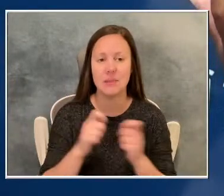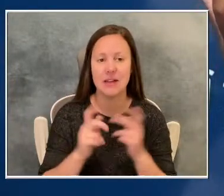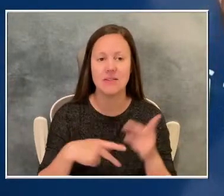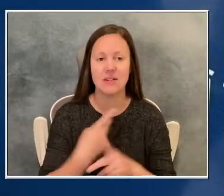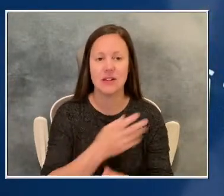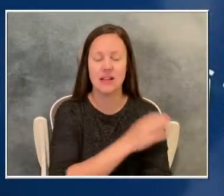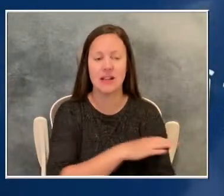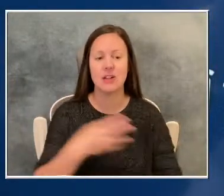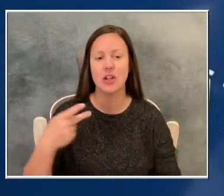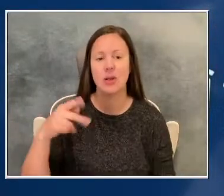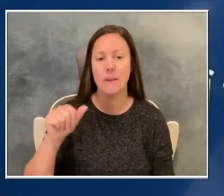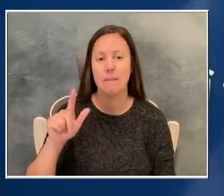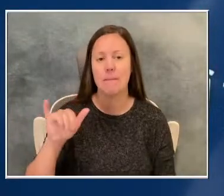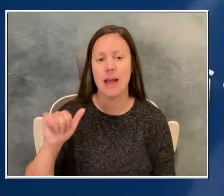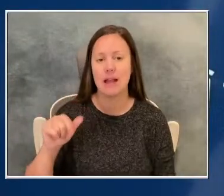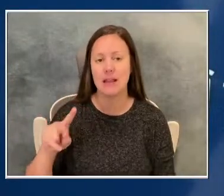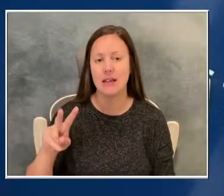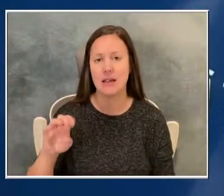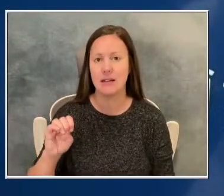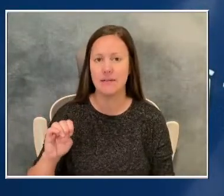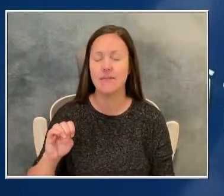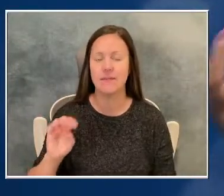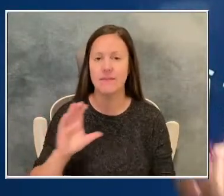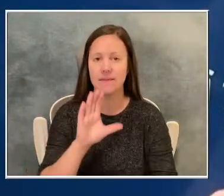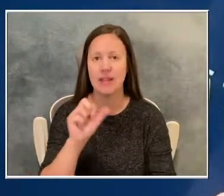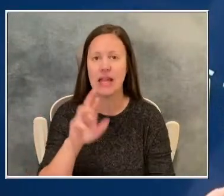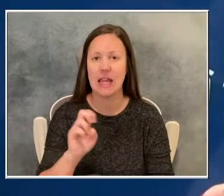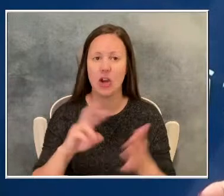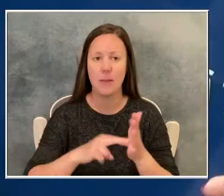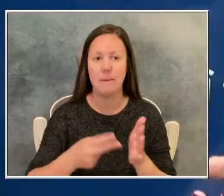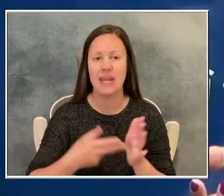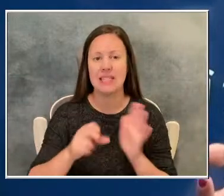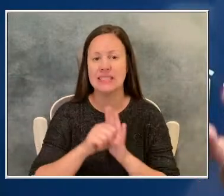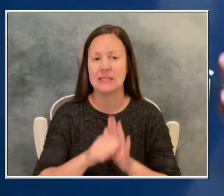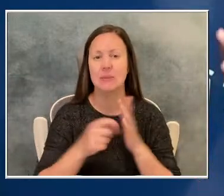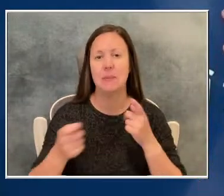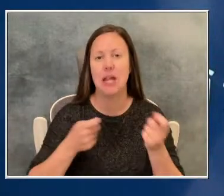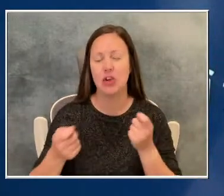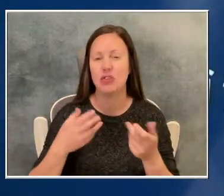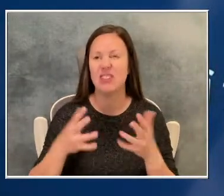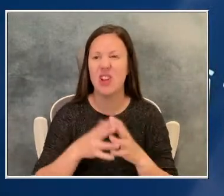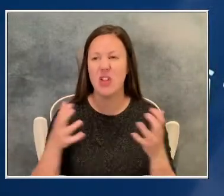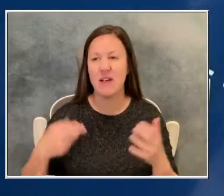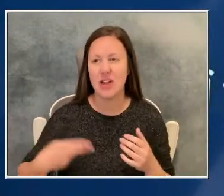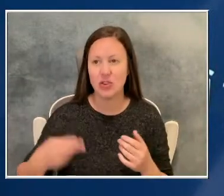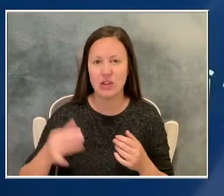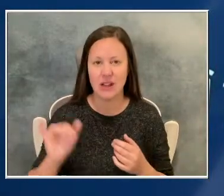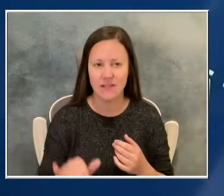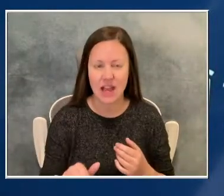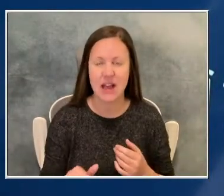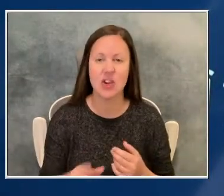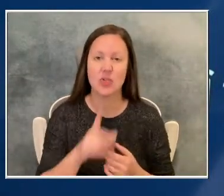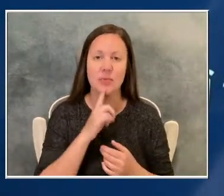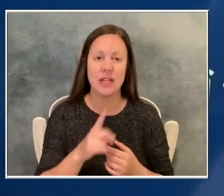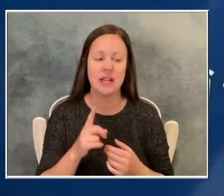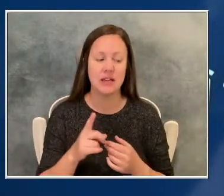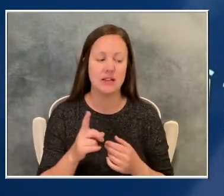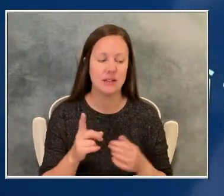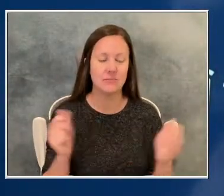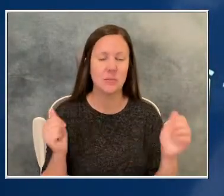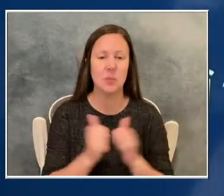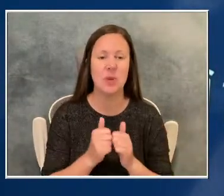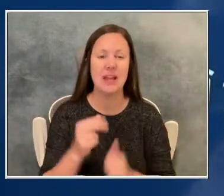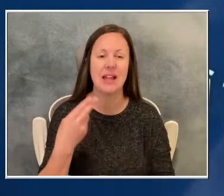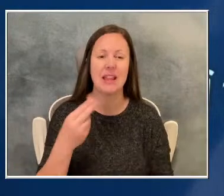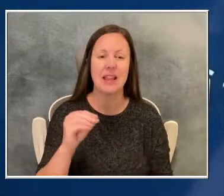means to symptom manage. So a lot of the history of palliative care, I think, combines palliative care with hospice. So people